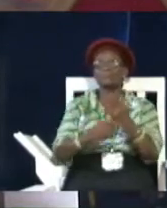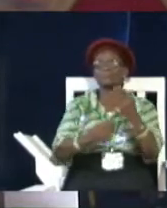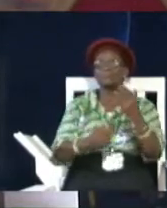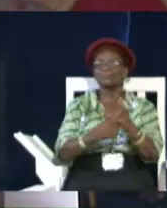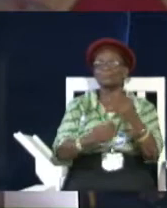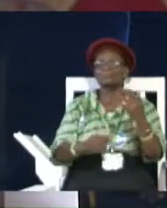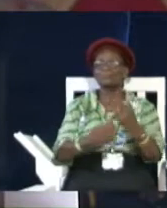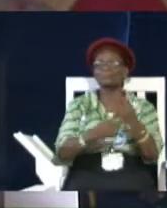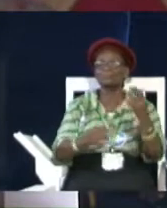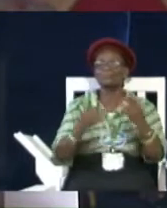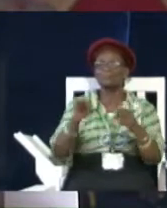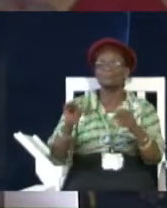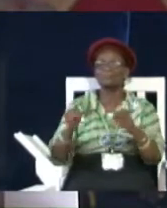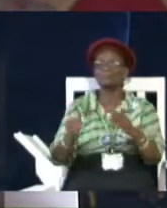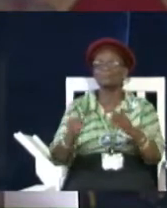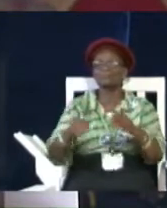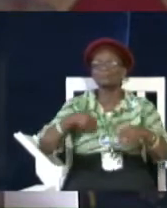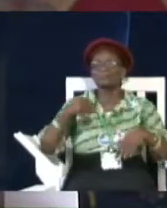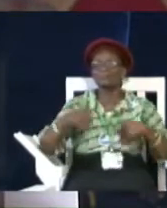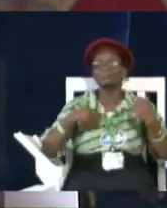tonight.